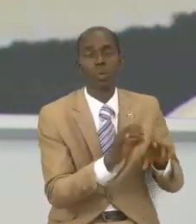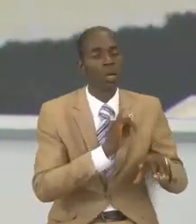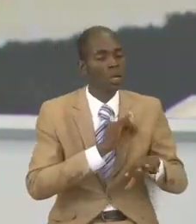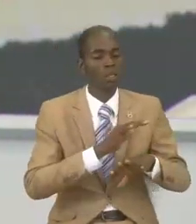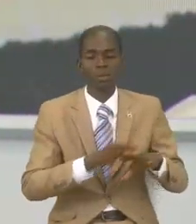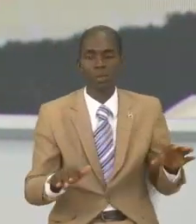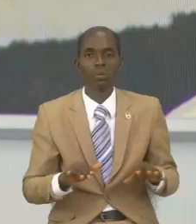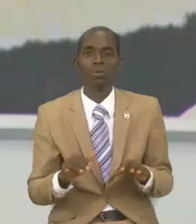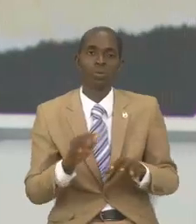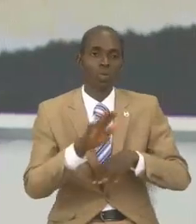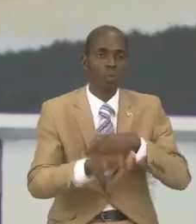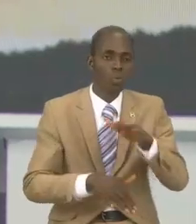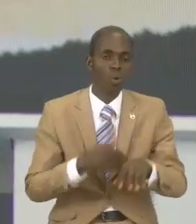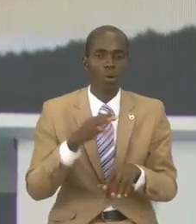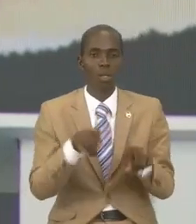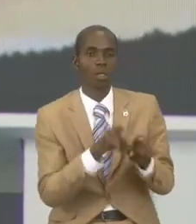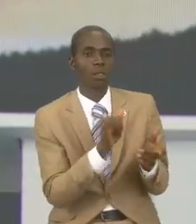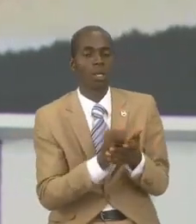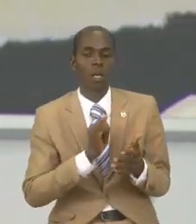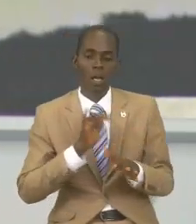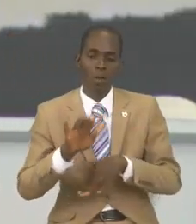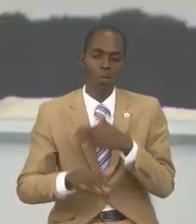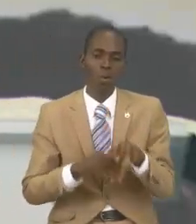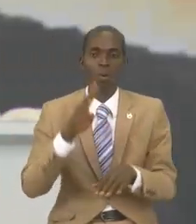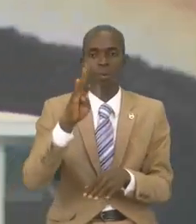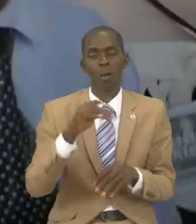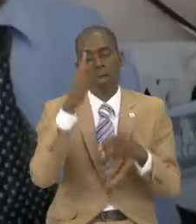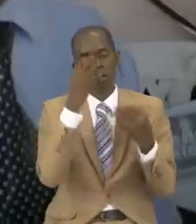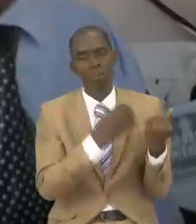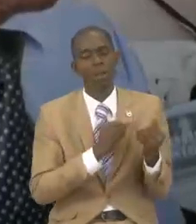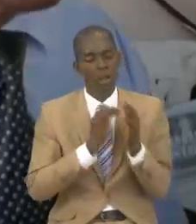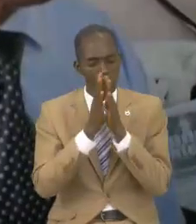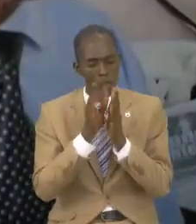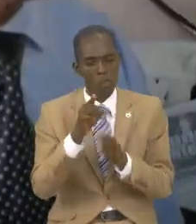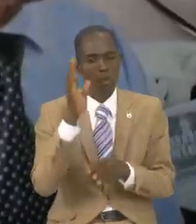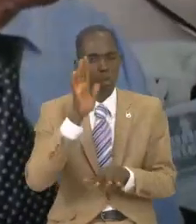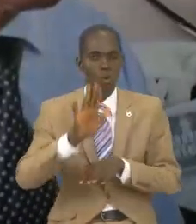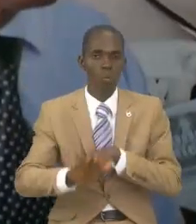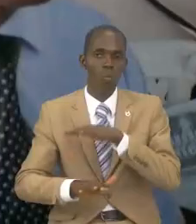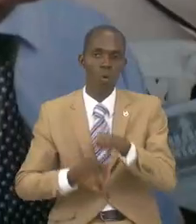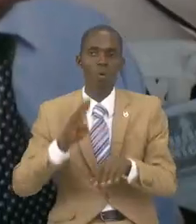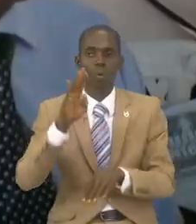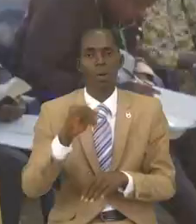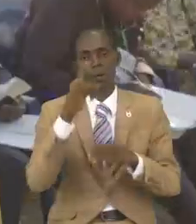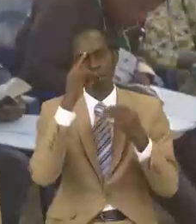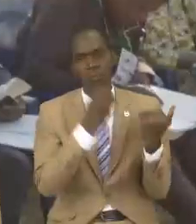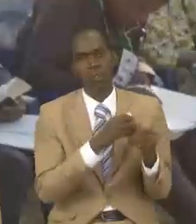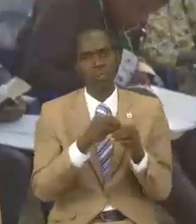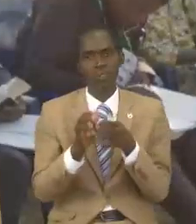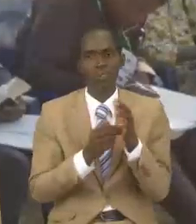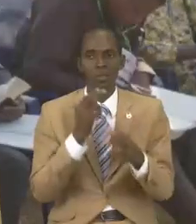walk by faith. I pray you'll walk by faith. Look at verse 15. In